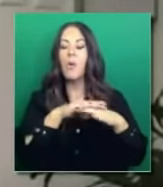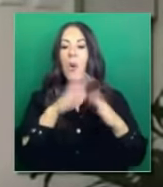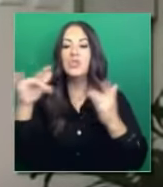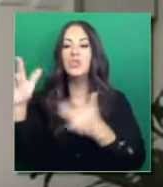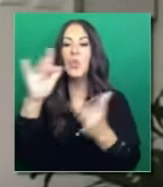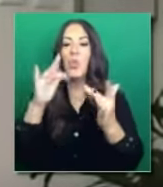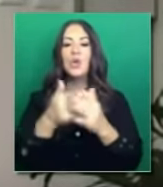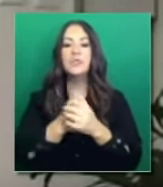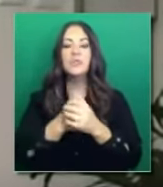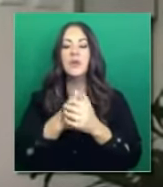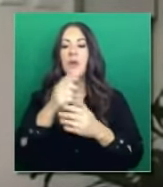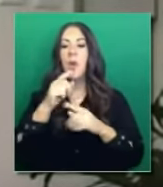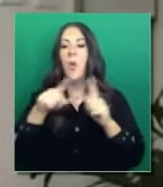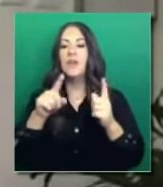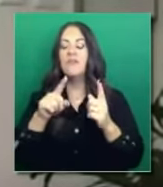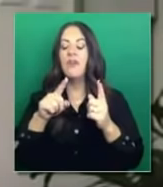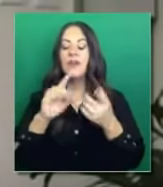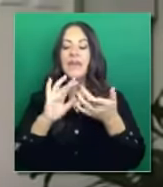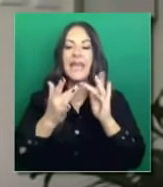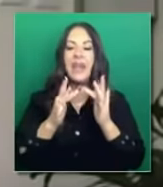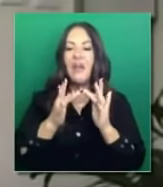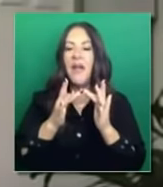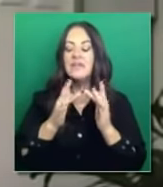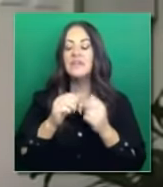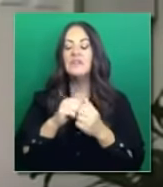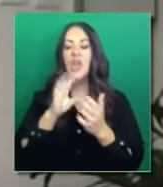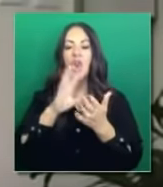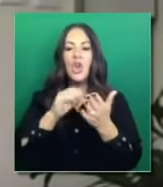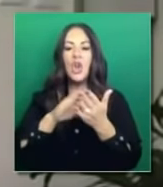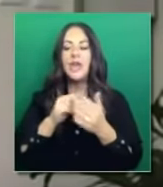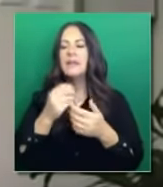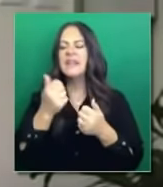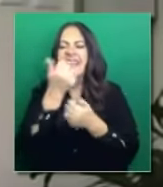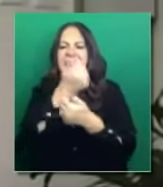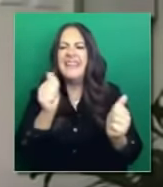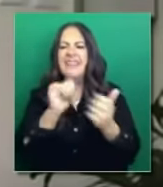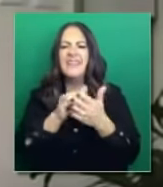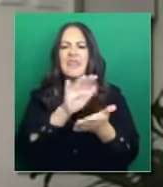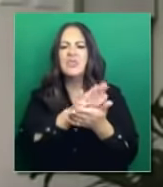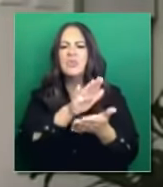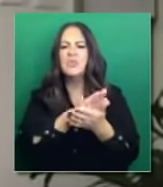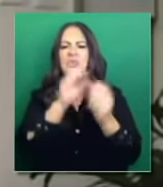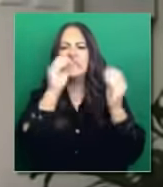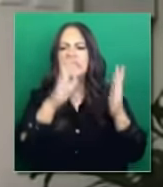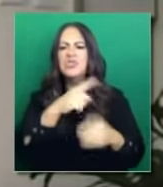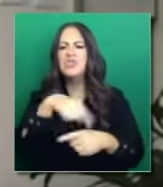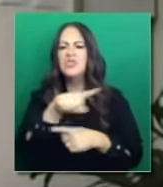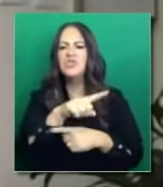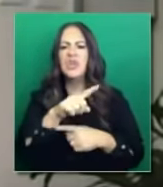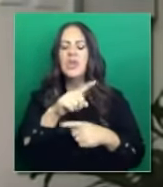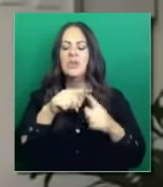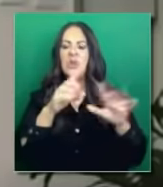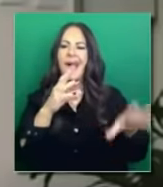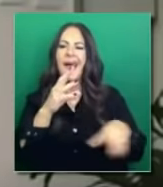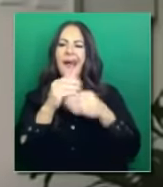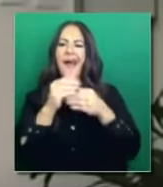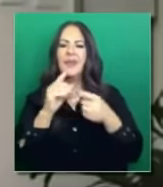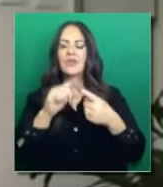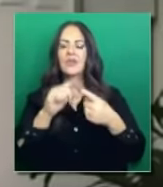learning, interactive online materials that teachers are using that have become regular additions to teachers'